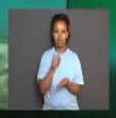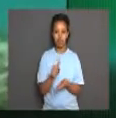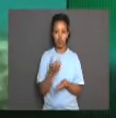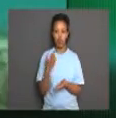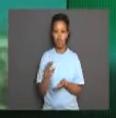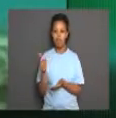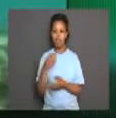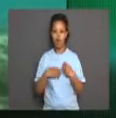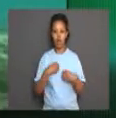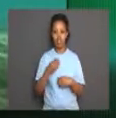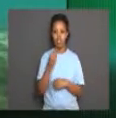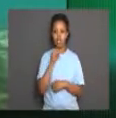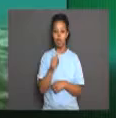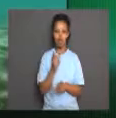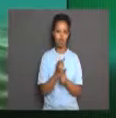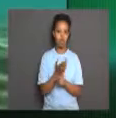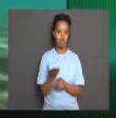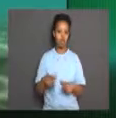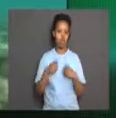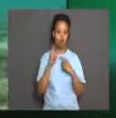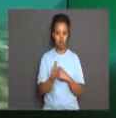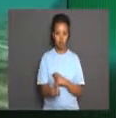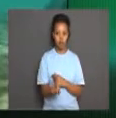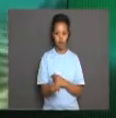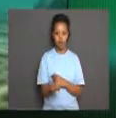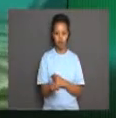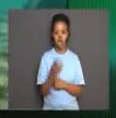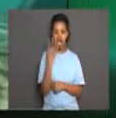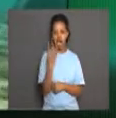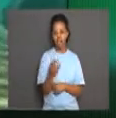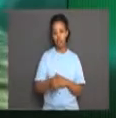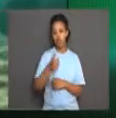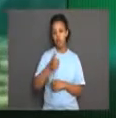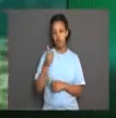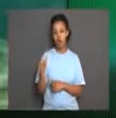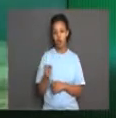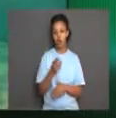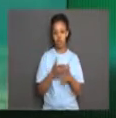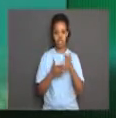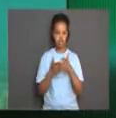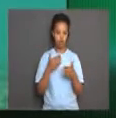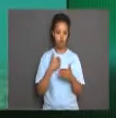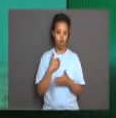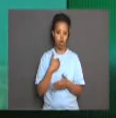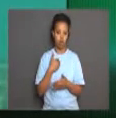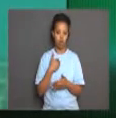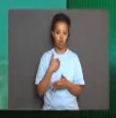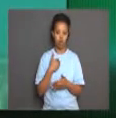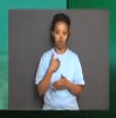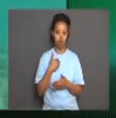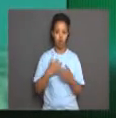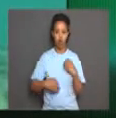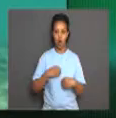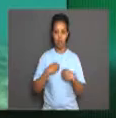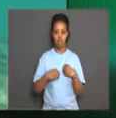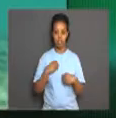eaten by other organisms. There are 4 main stages that an organism must